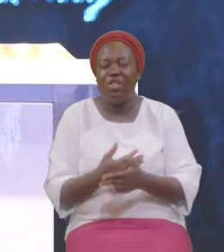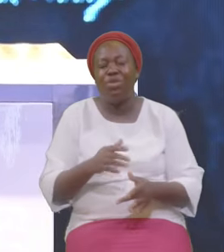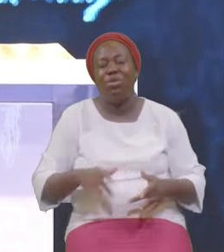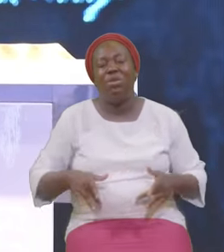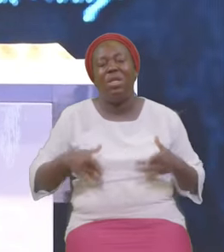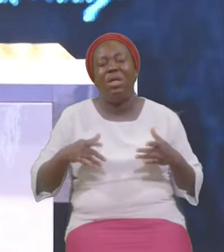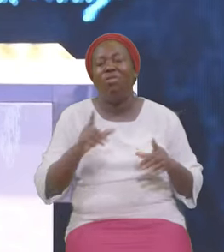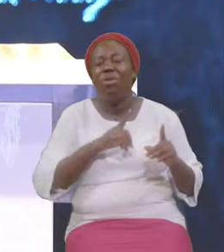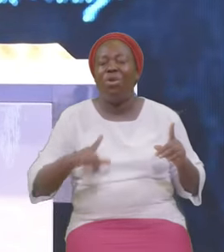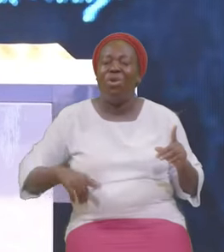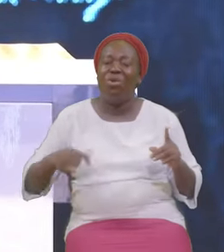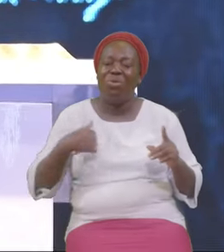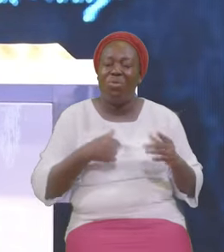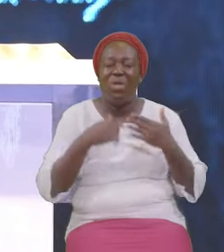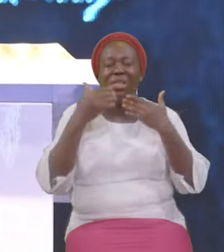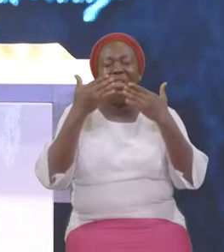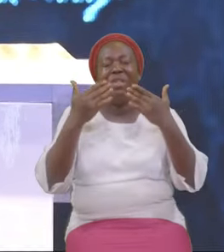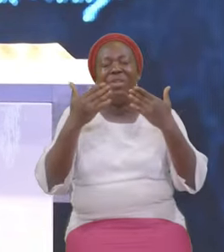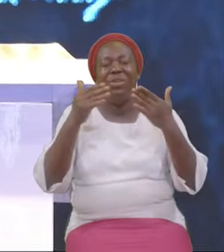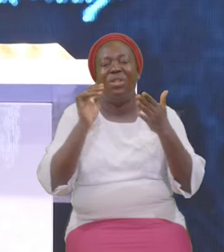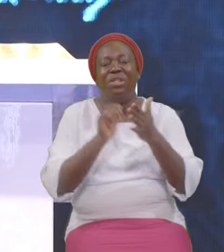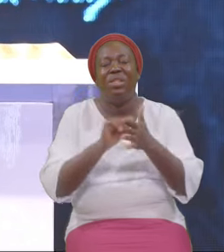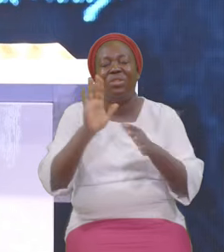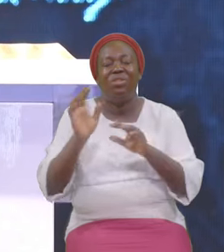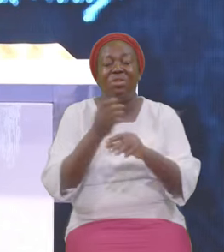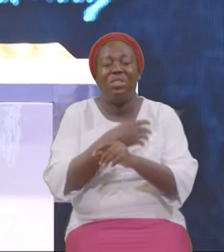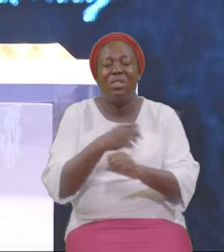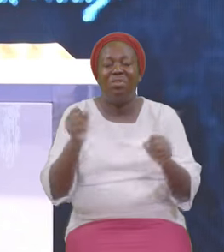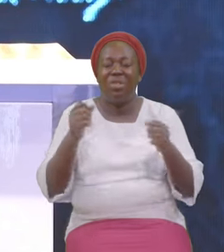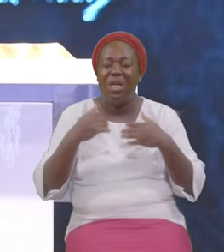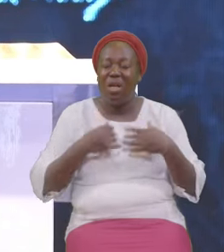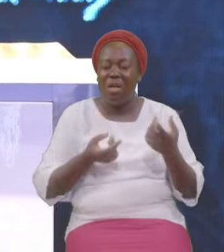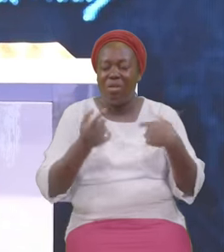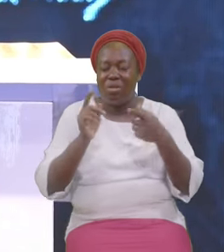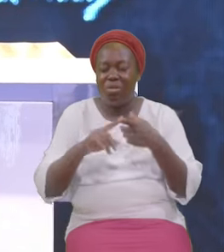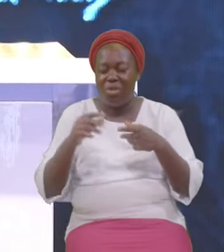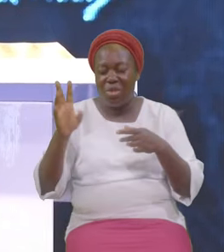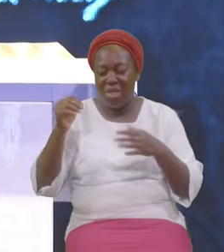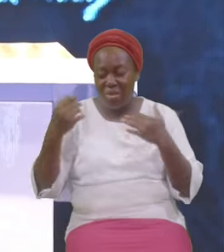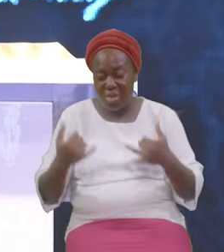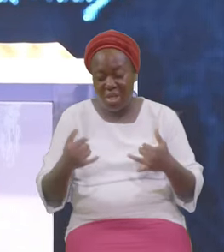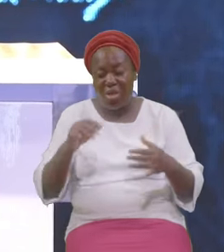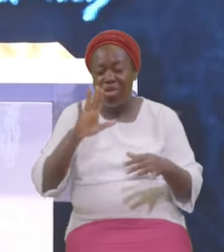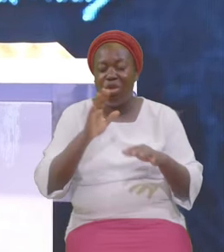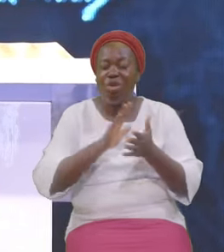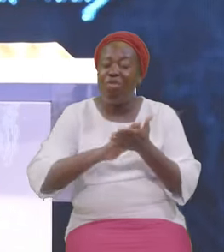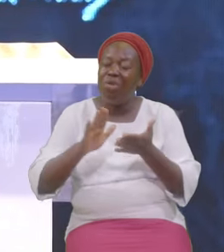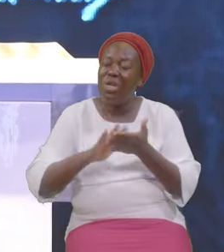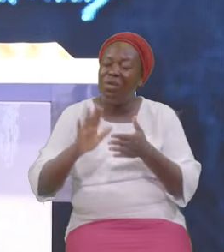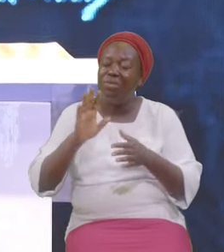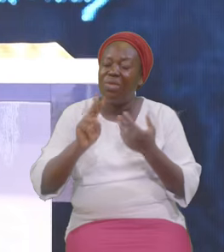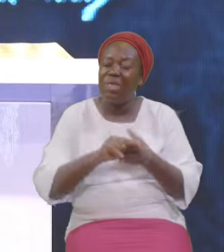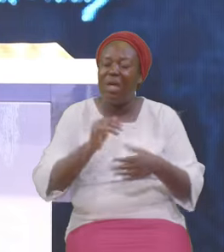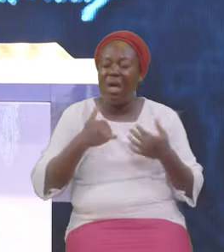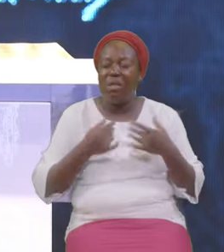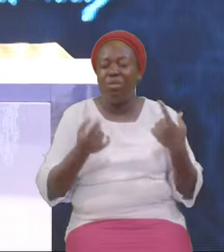you that your salvation has come to them now. Your forgiveness has come to them now.